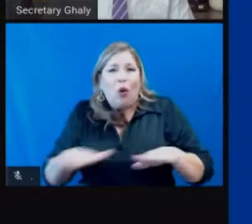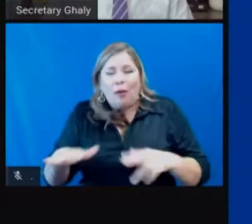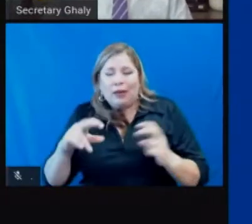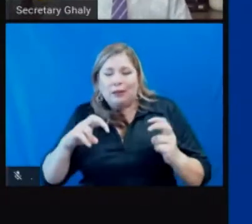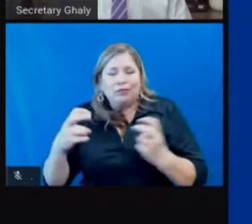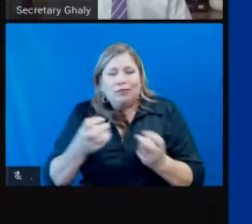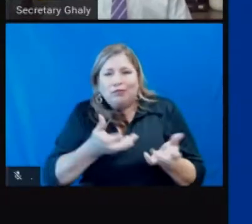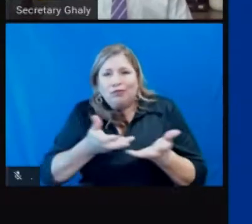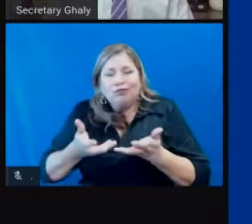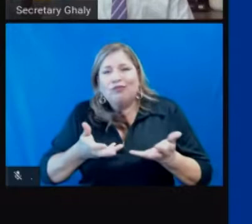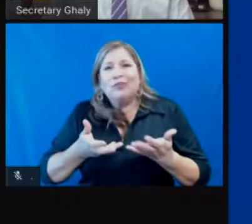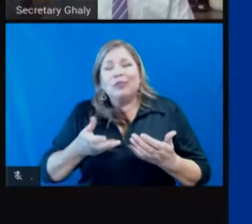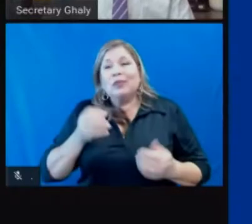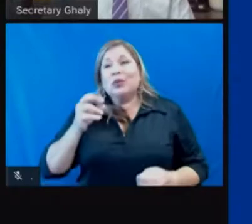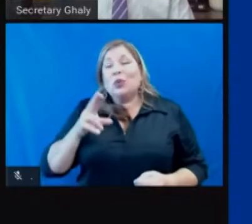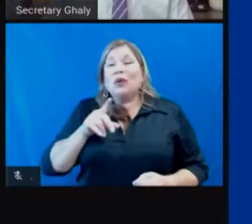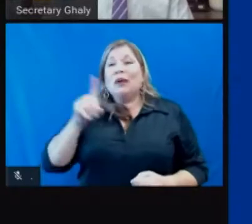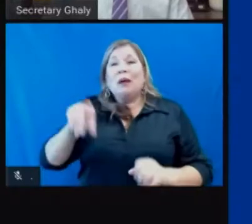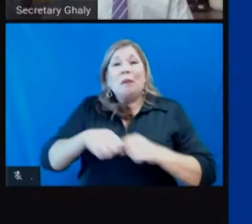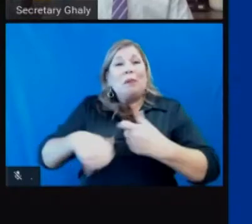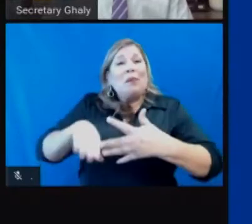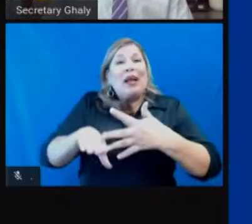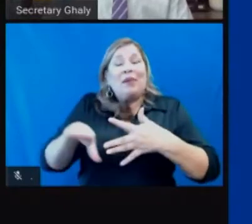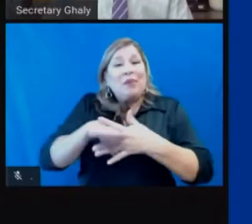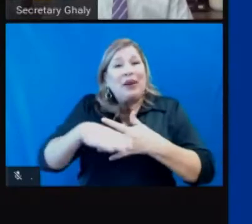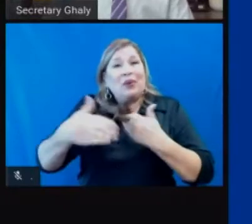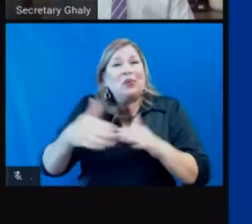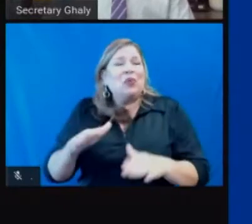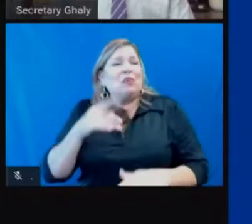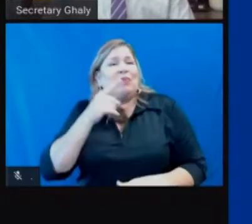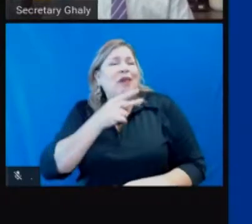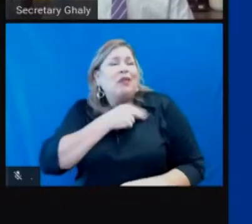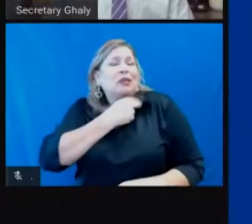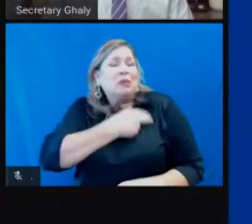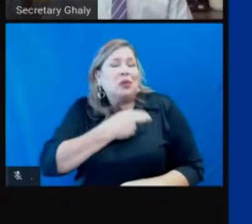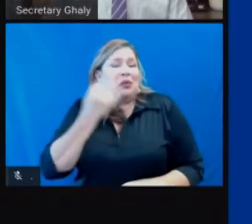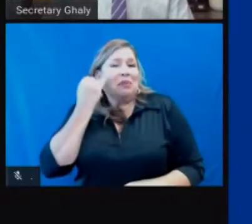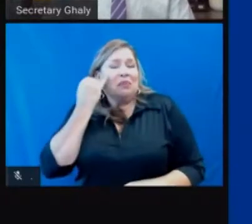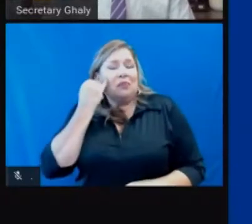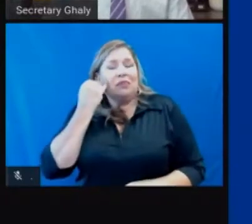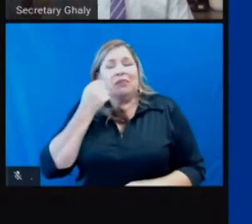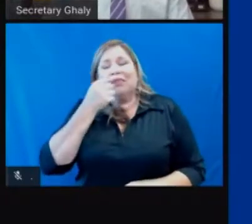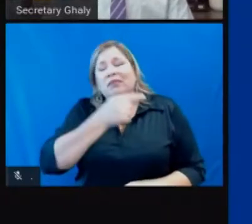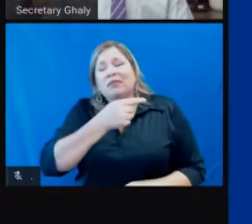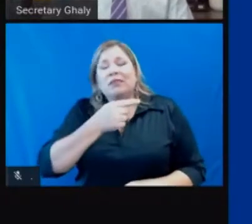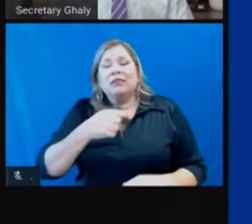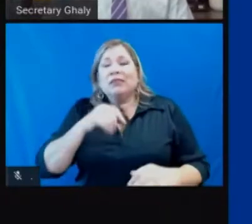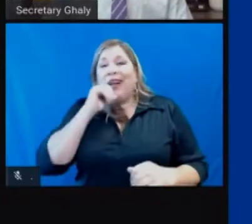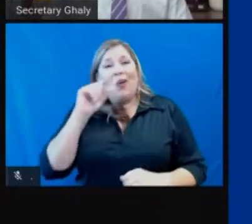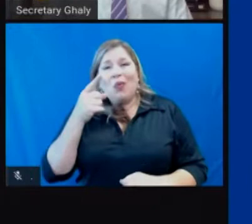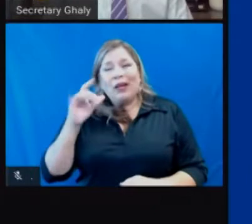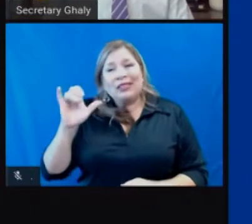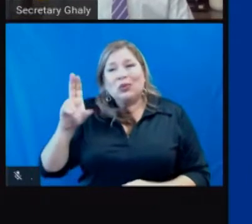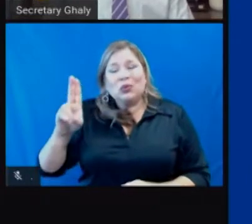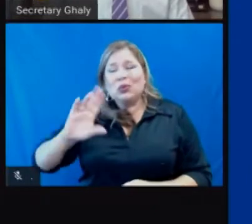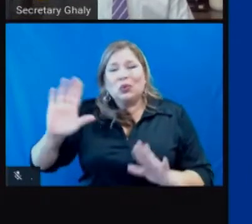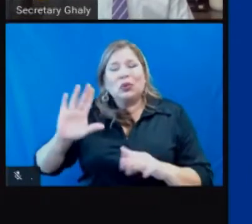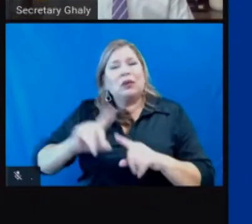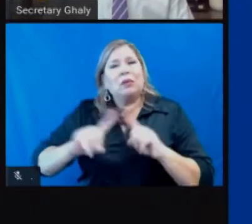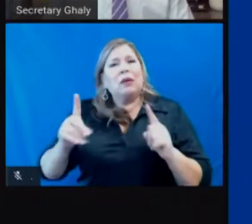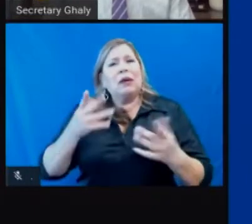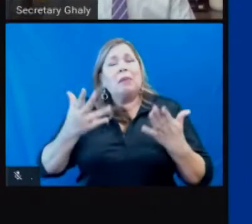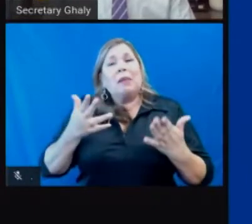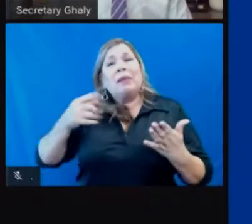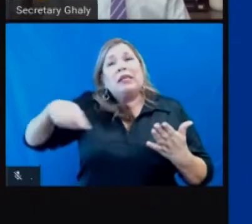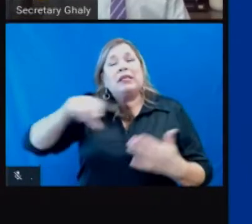in a patient's room, not the ICU or emergency room. Certainly that happens too, but often when staff take their